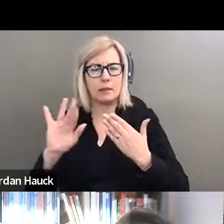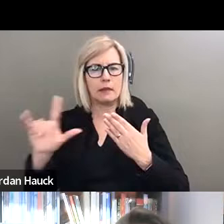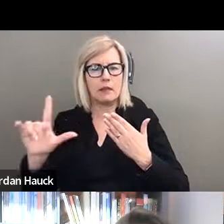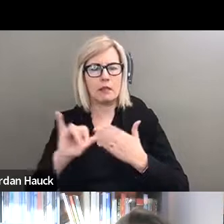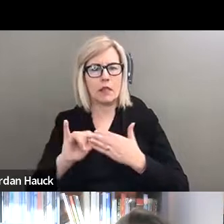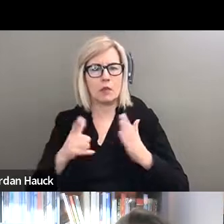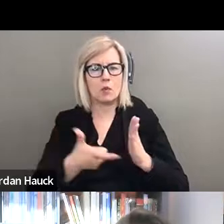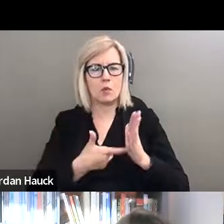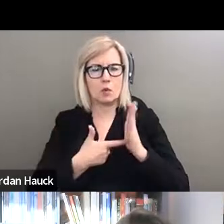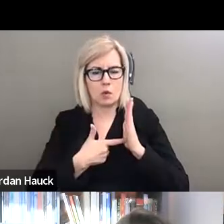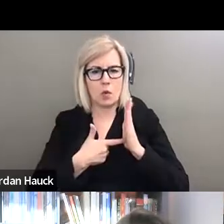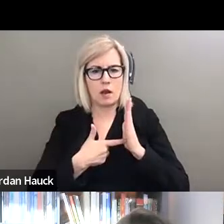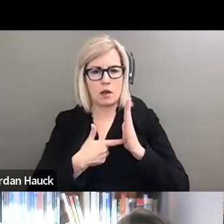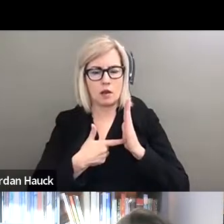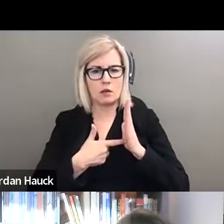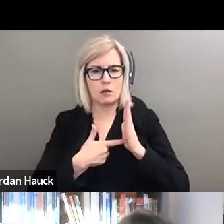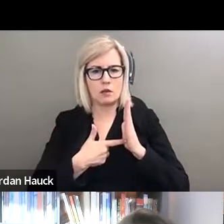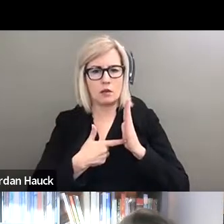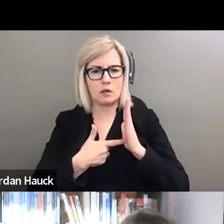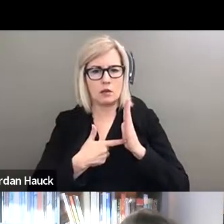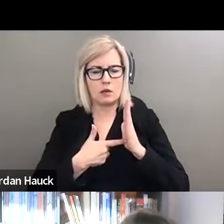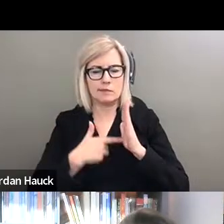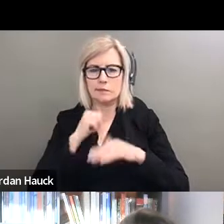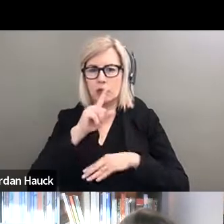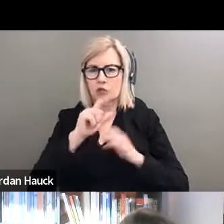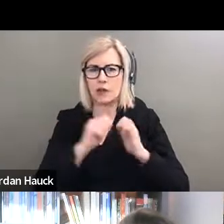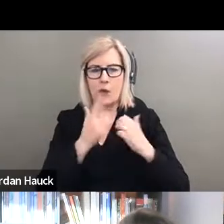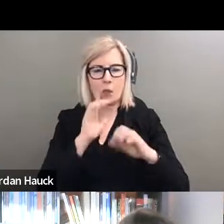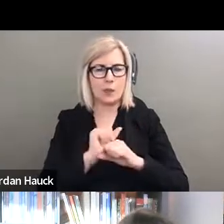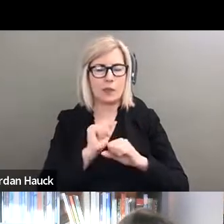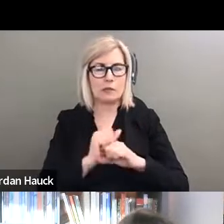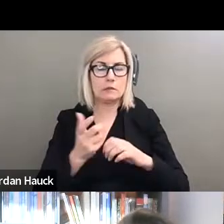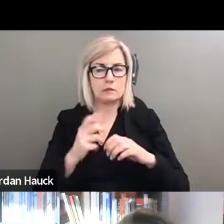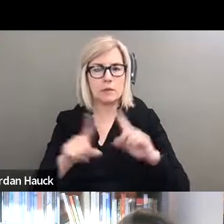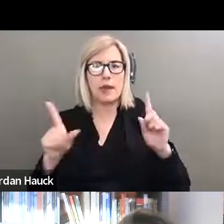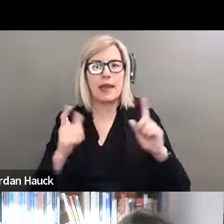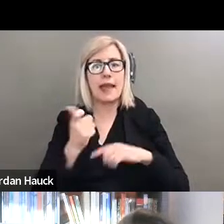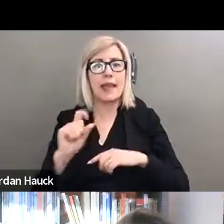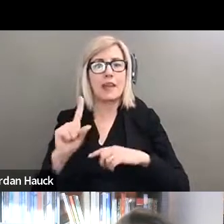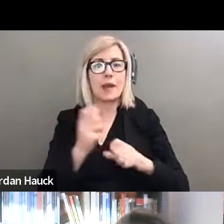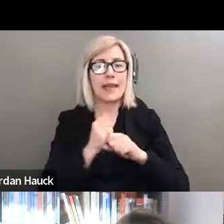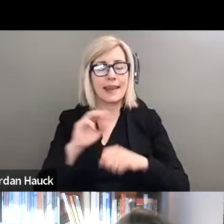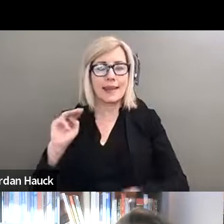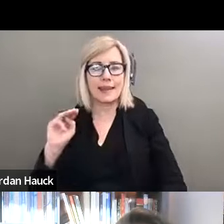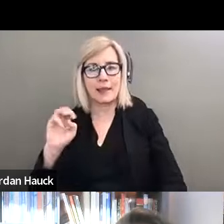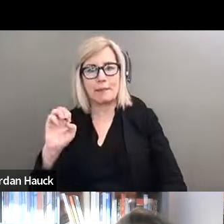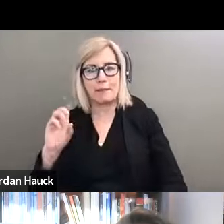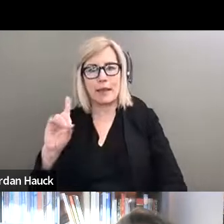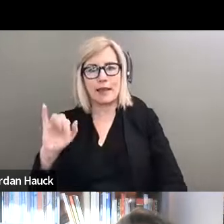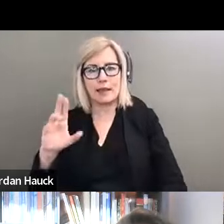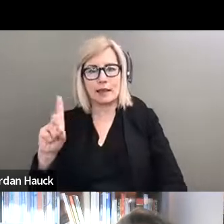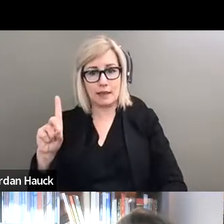require, and we're not quite sure how it's going to work, but anybody getting Medicaid or